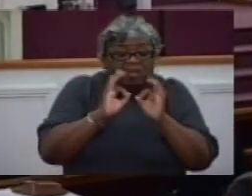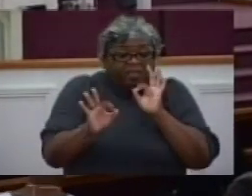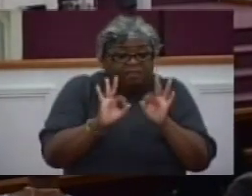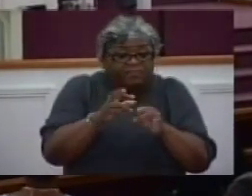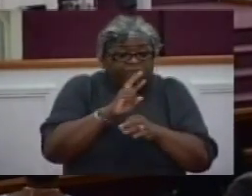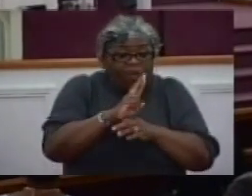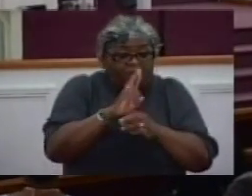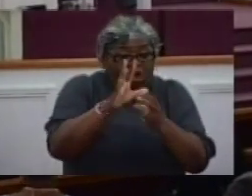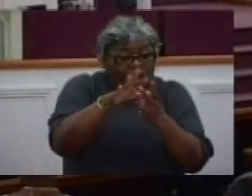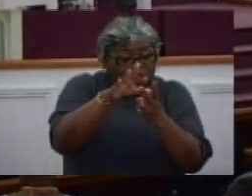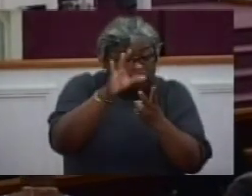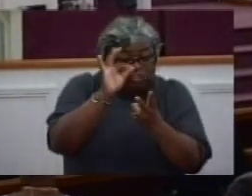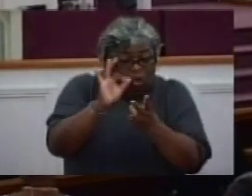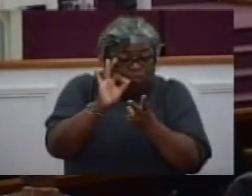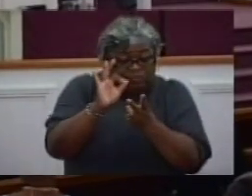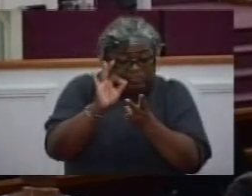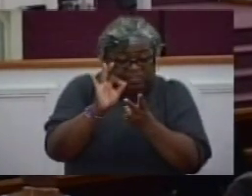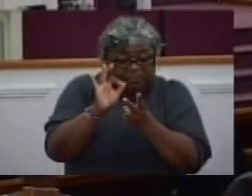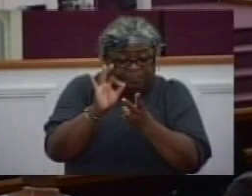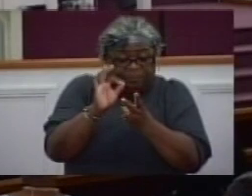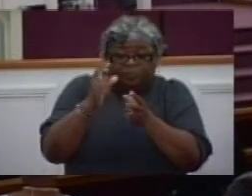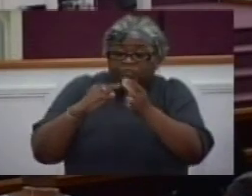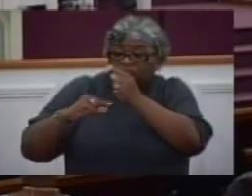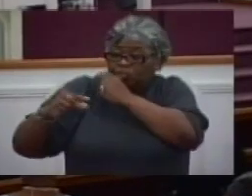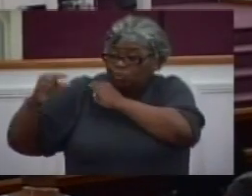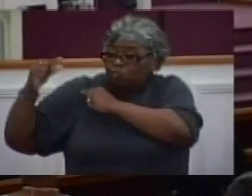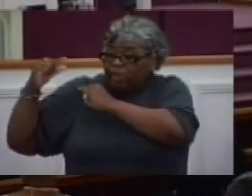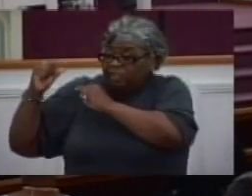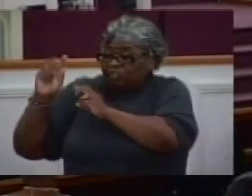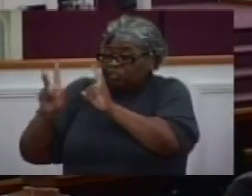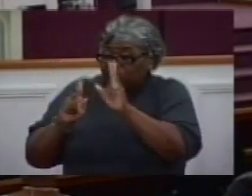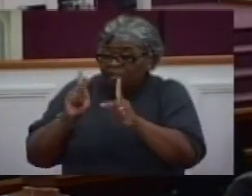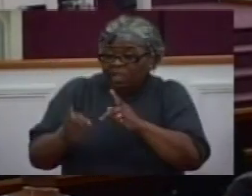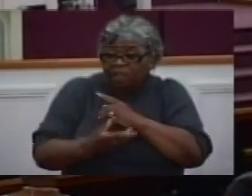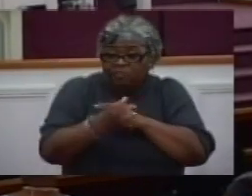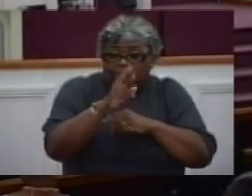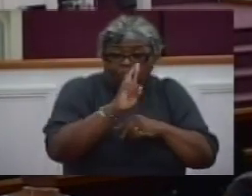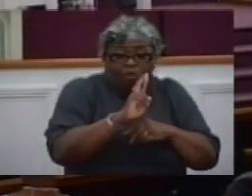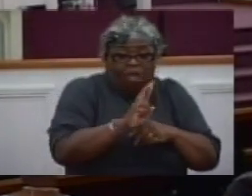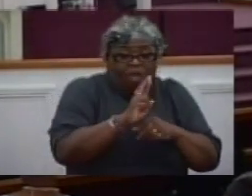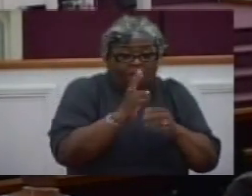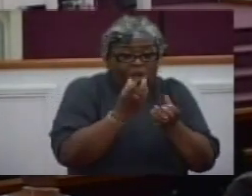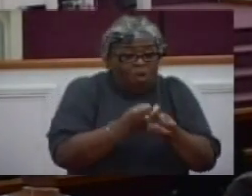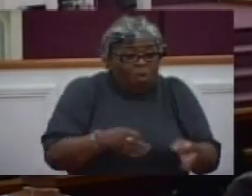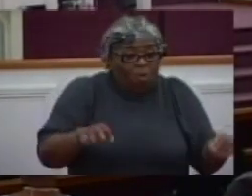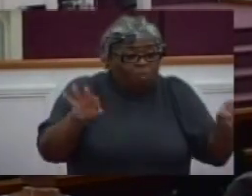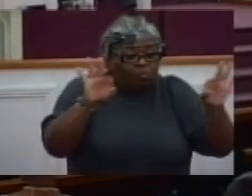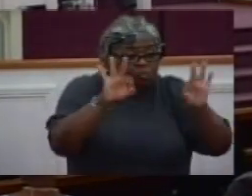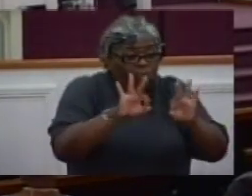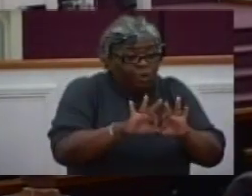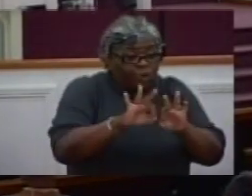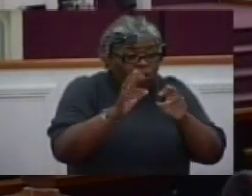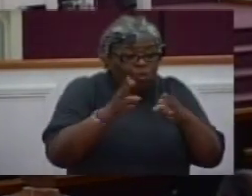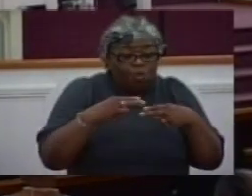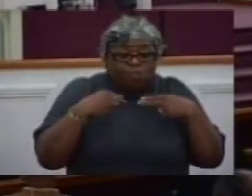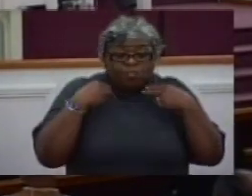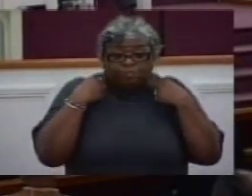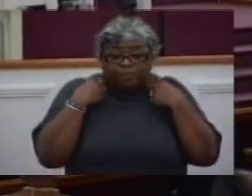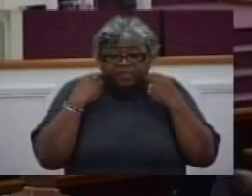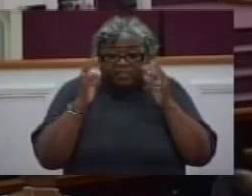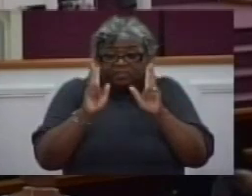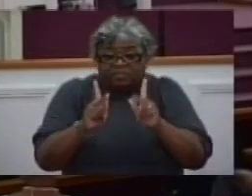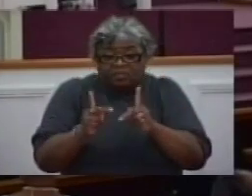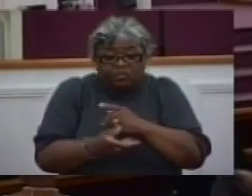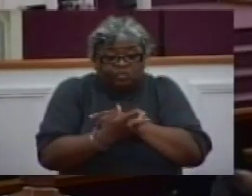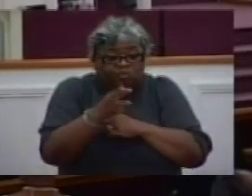a chosen generation. You are a royal priesthood.